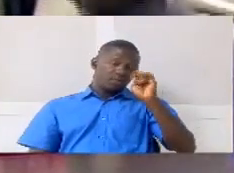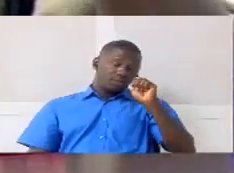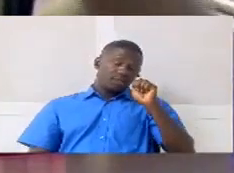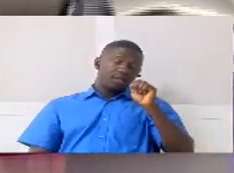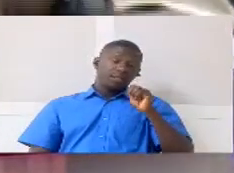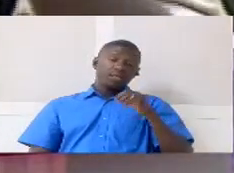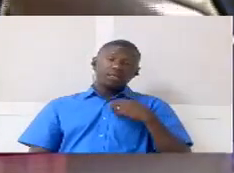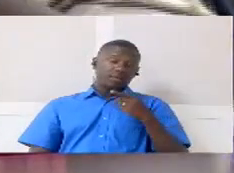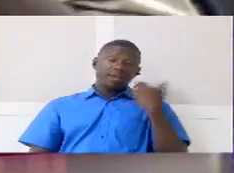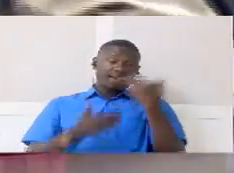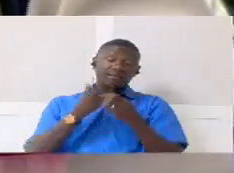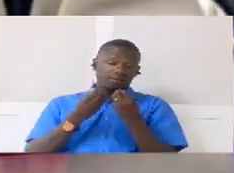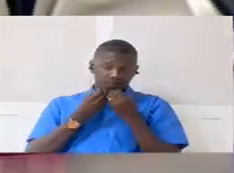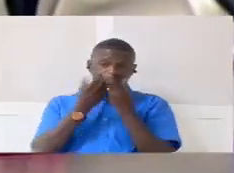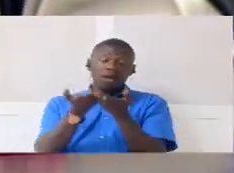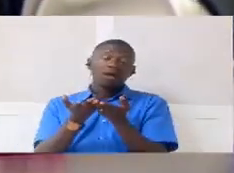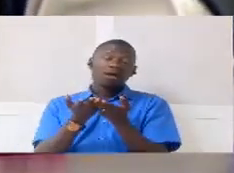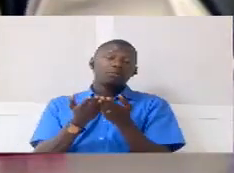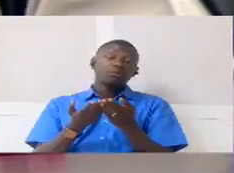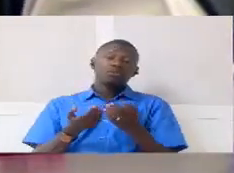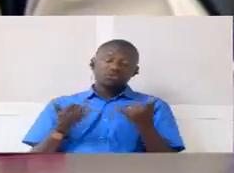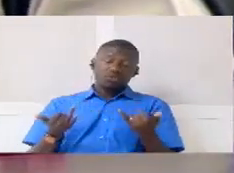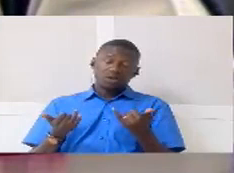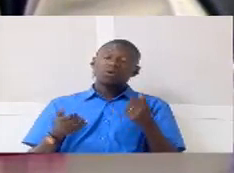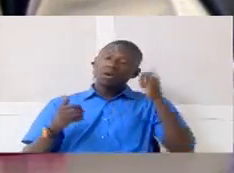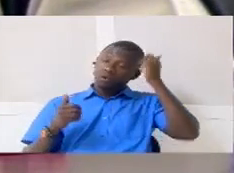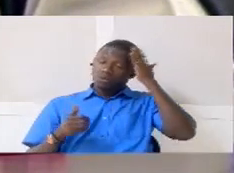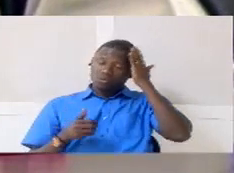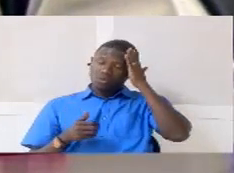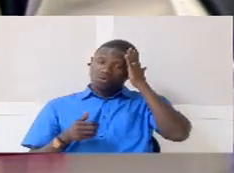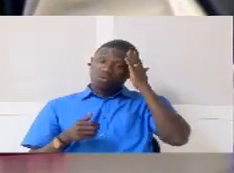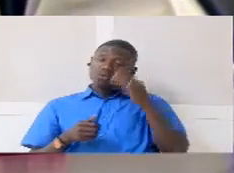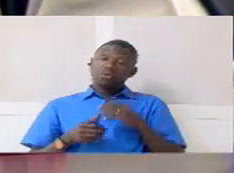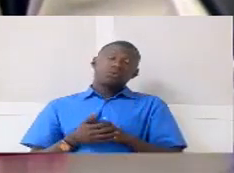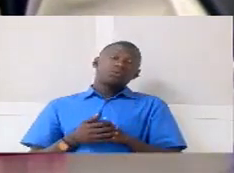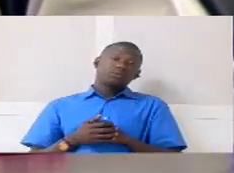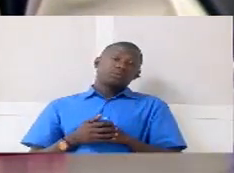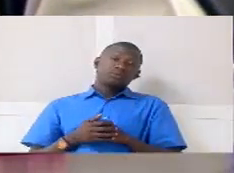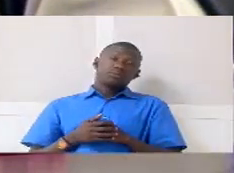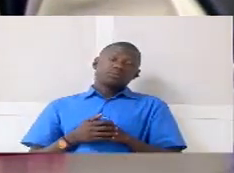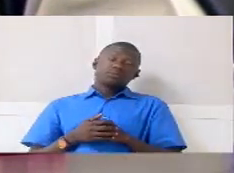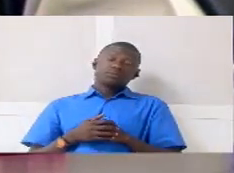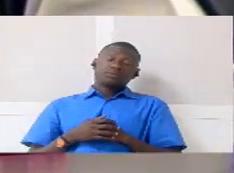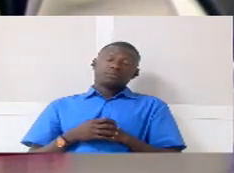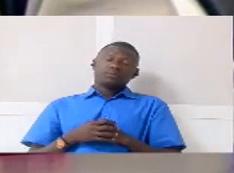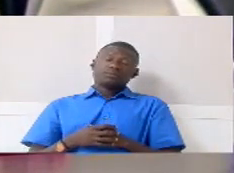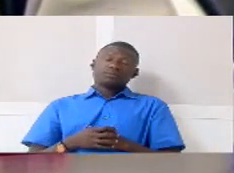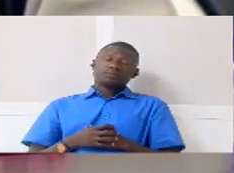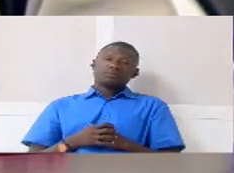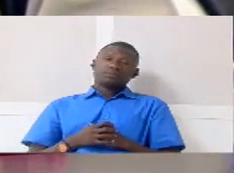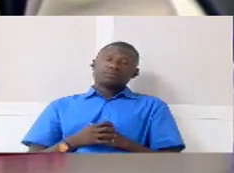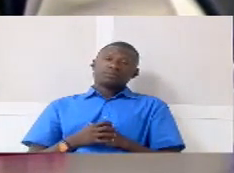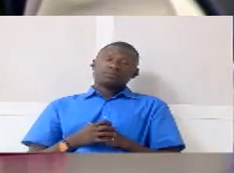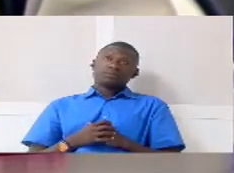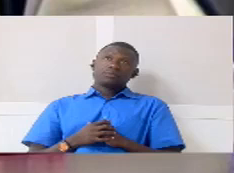hani sai o koma feñ fo bimbe bimbe reng those who did it they will know and they are the only ones who can say